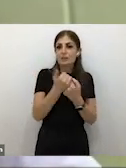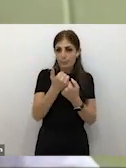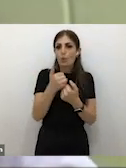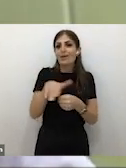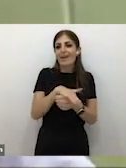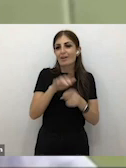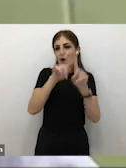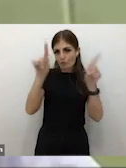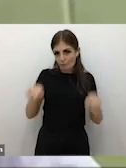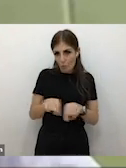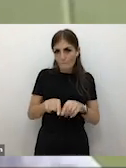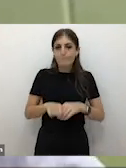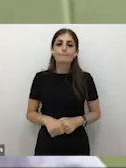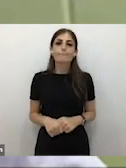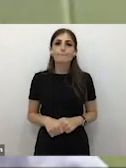section of the form.